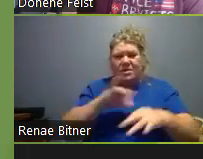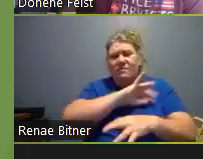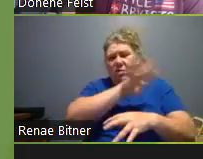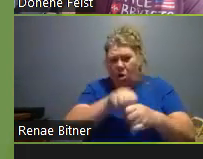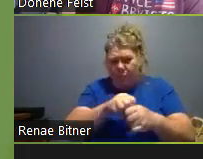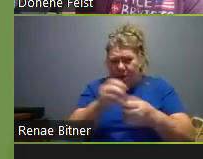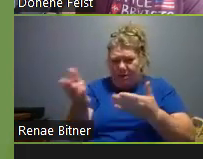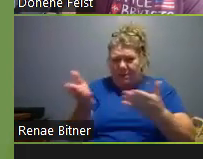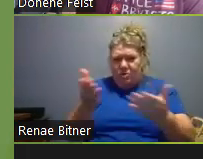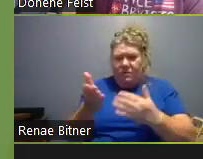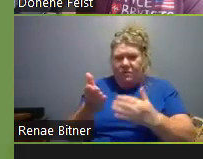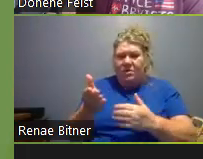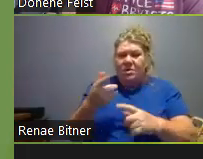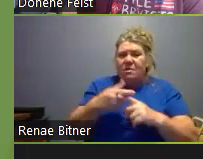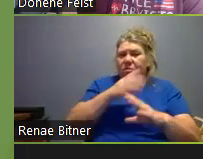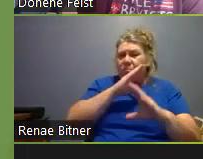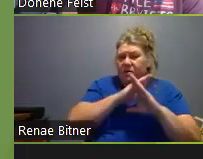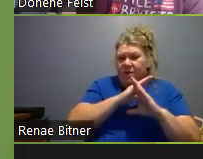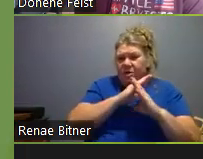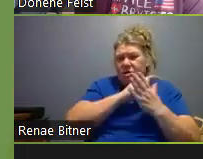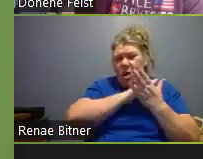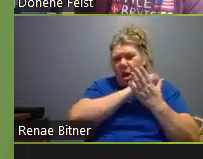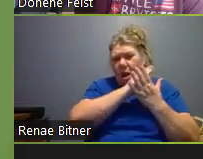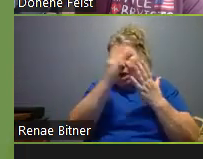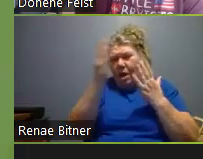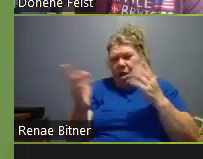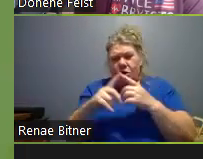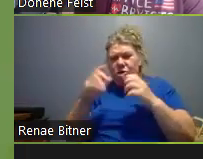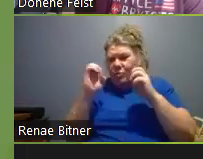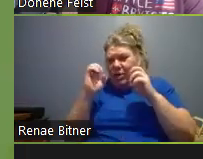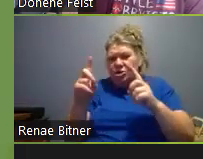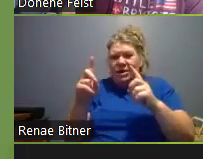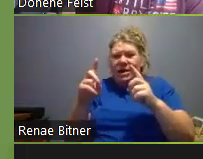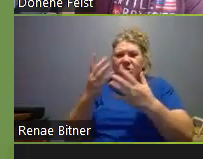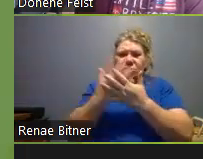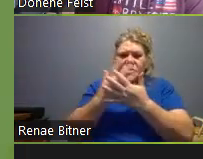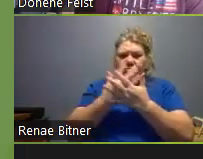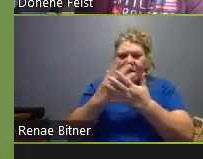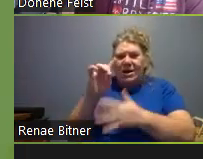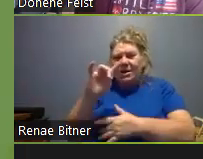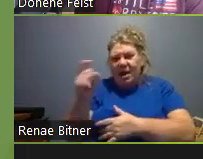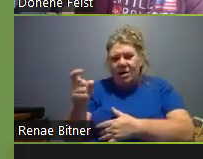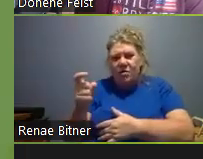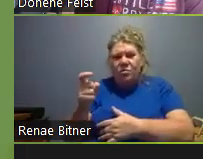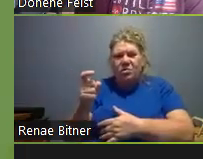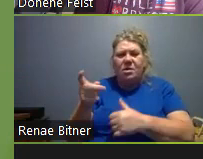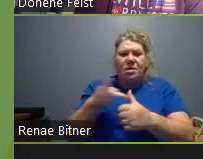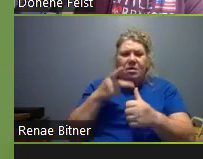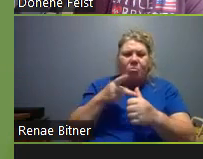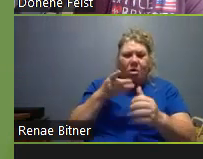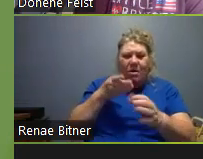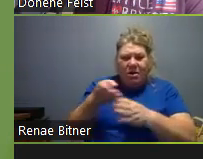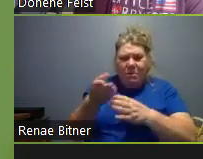services, from prevention all the way through any education, screening, diagnosis, primary and specialty